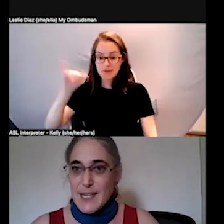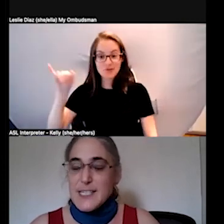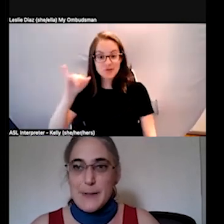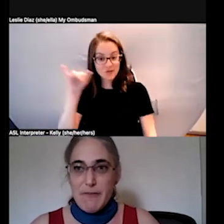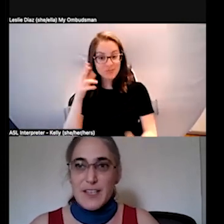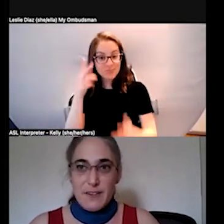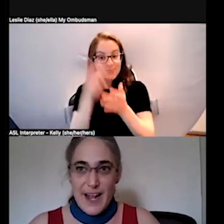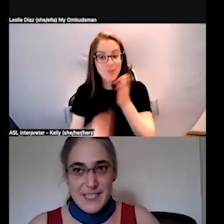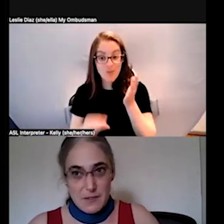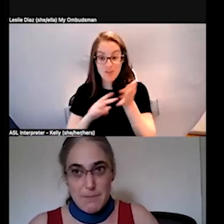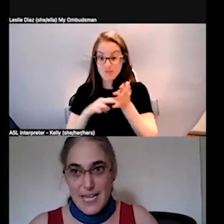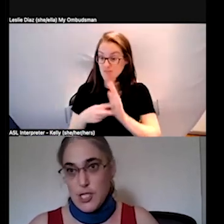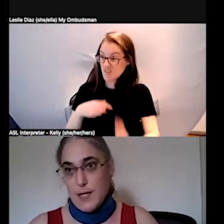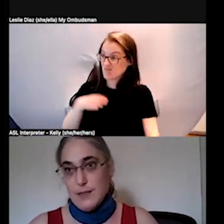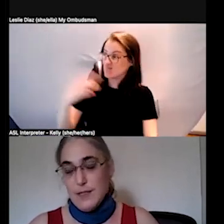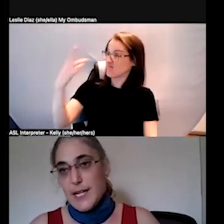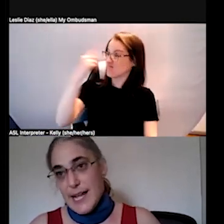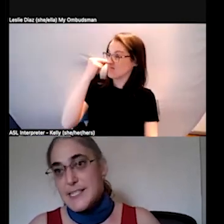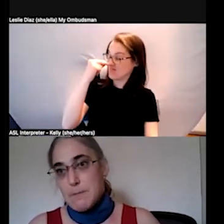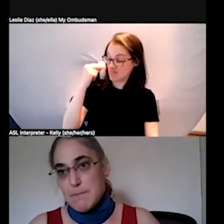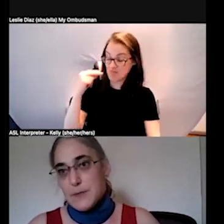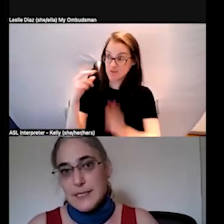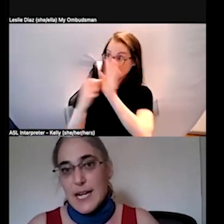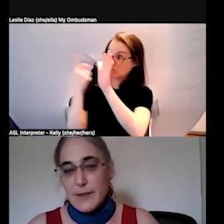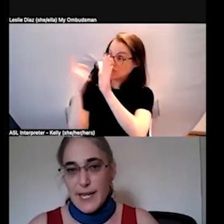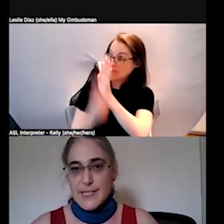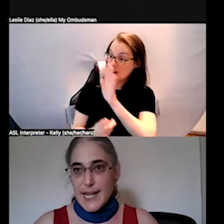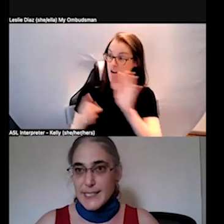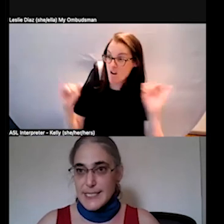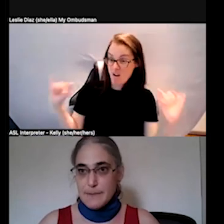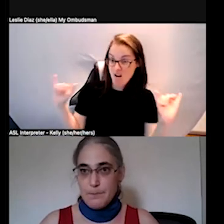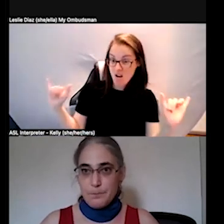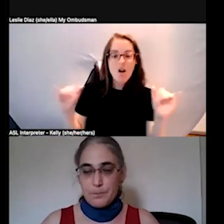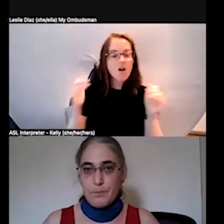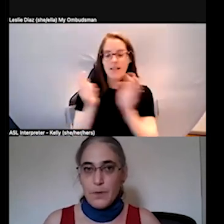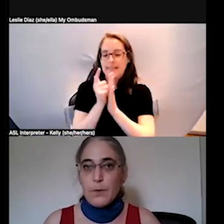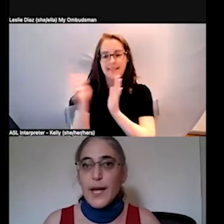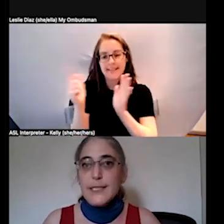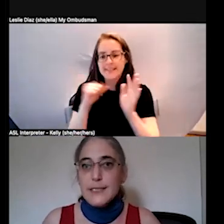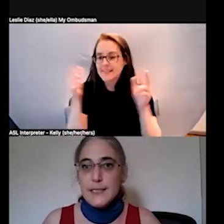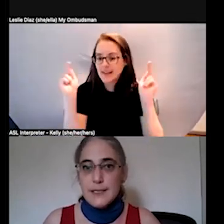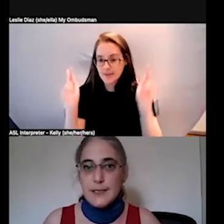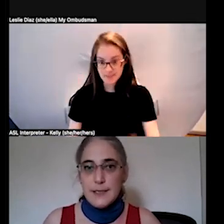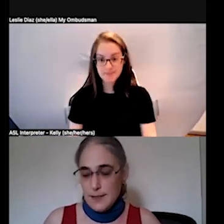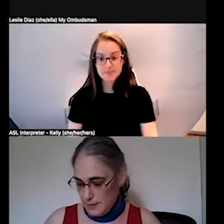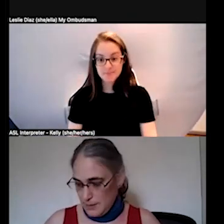exist specifically around discrimination against people in healthcare settings.